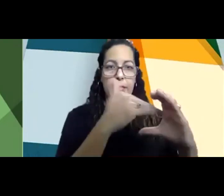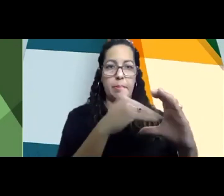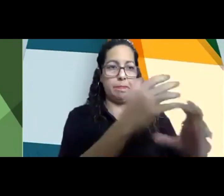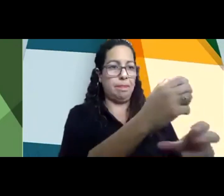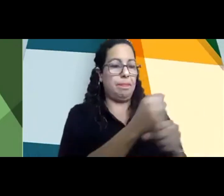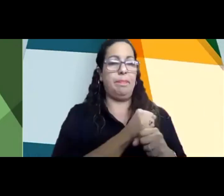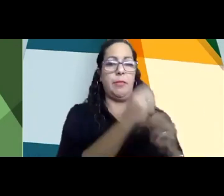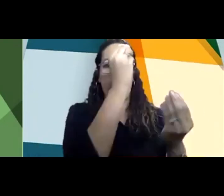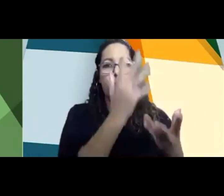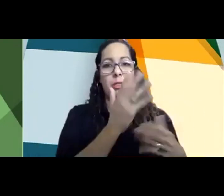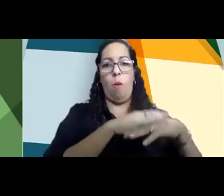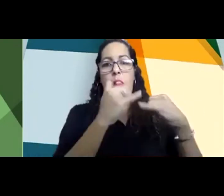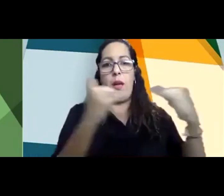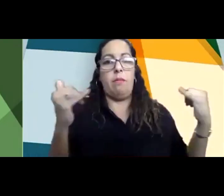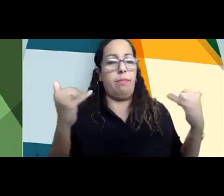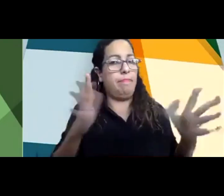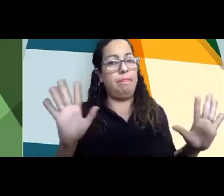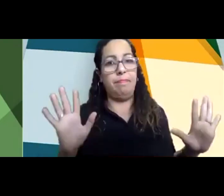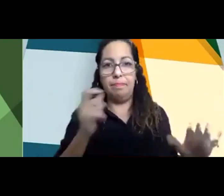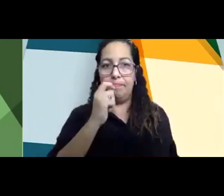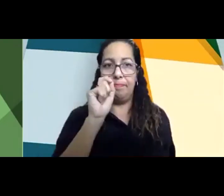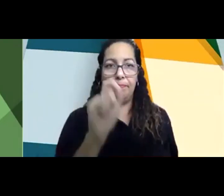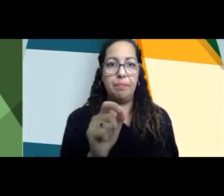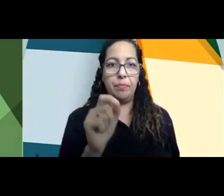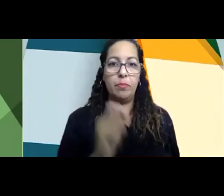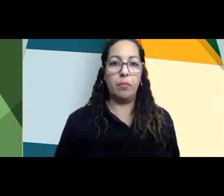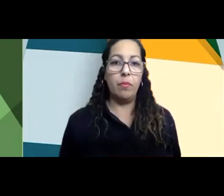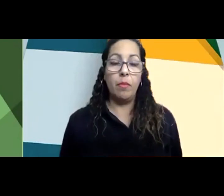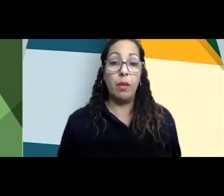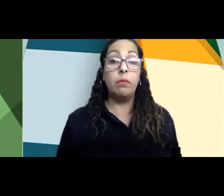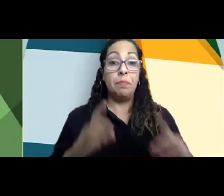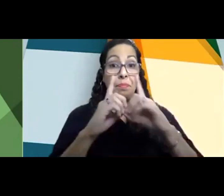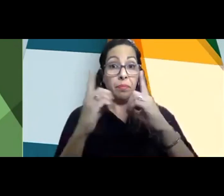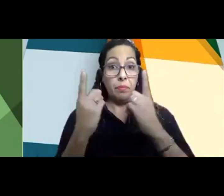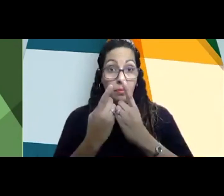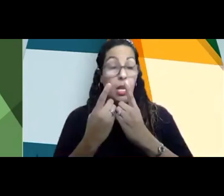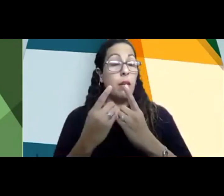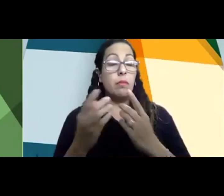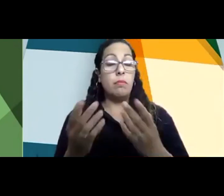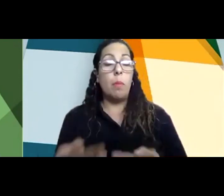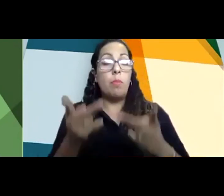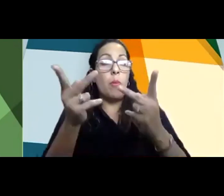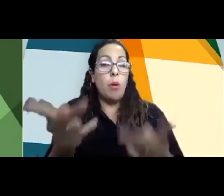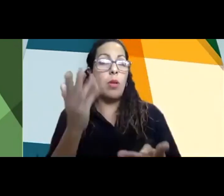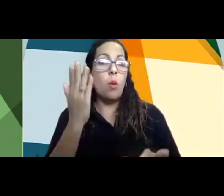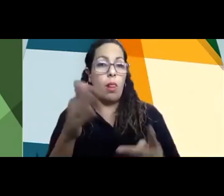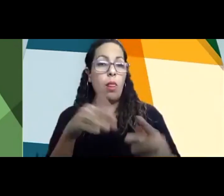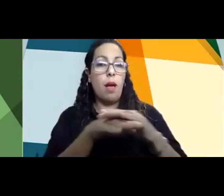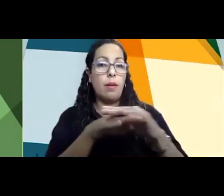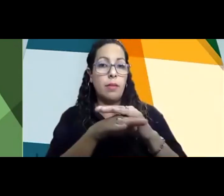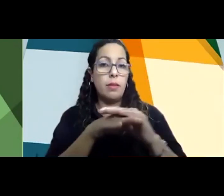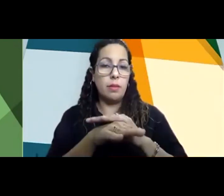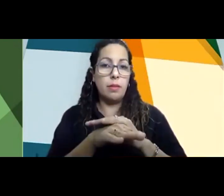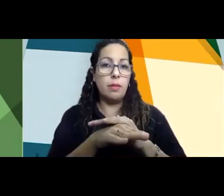for evaluation. The proposer will receive access to submit the electronic proposals